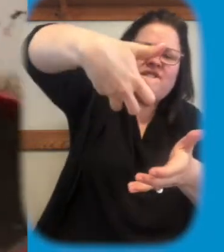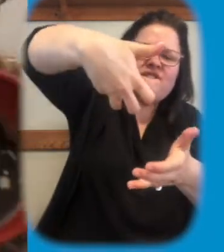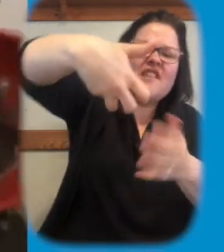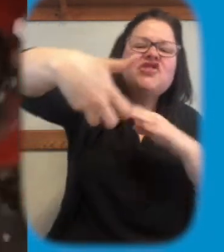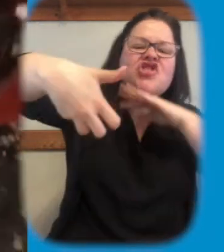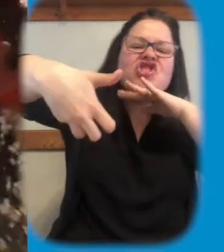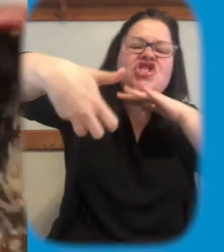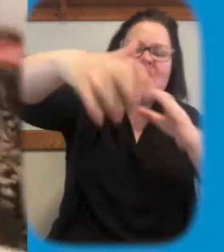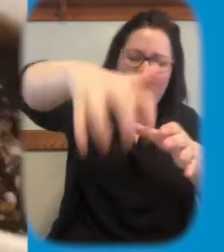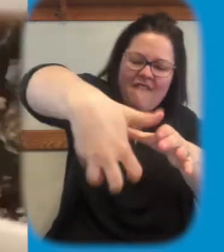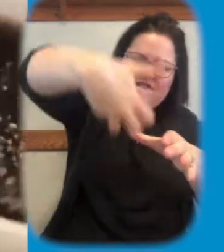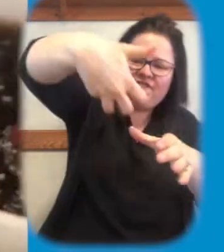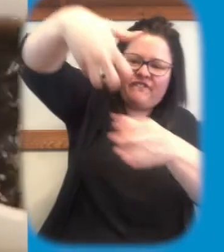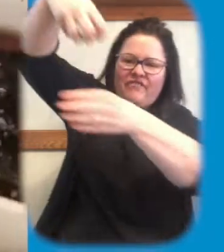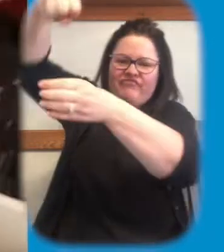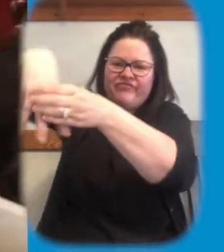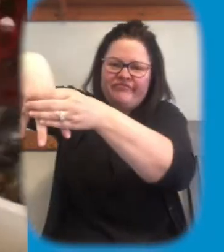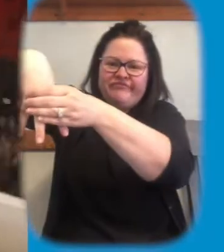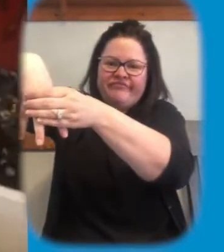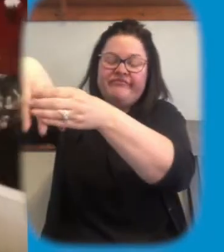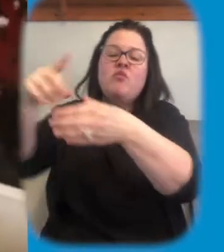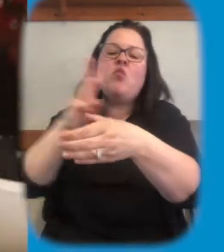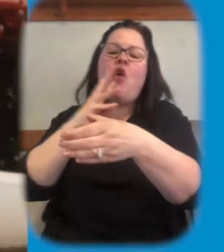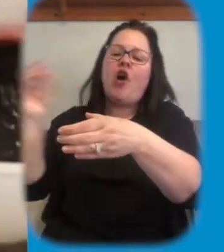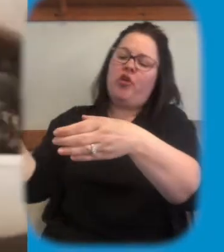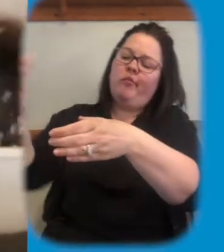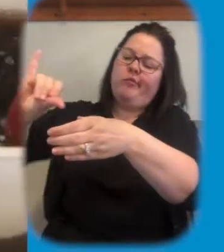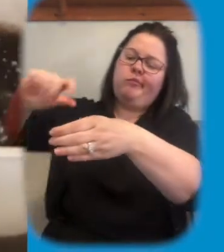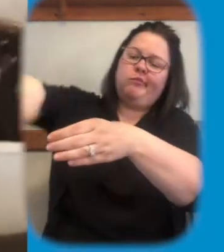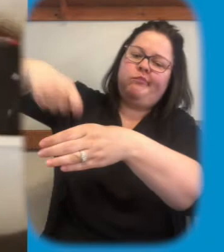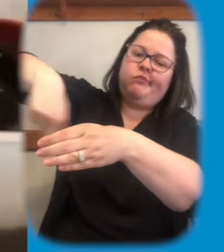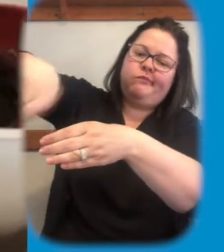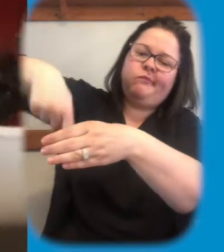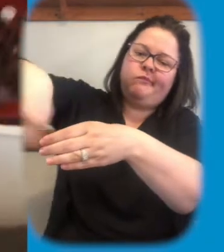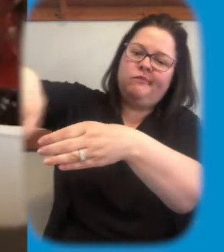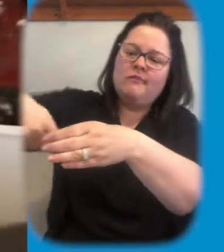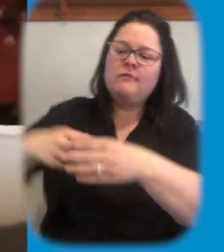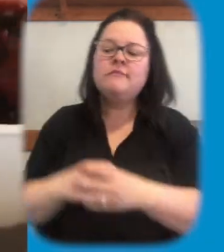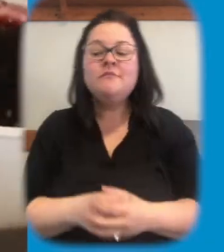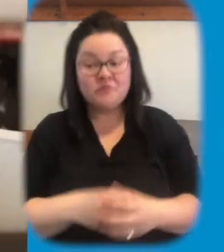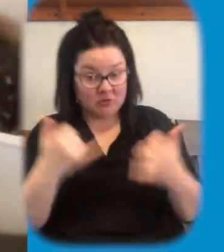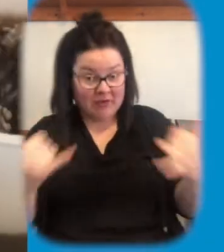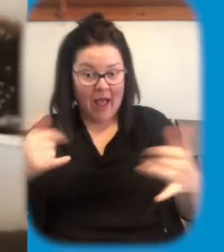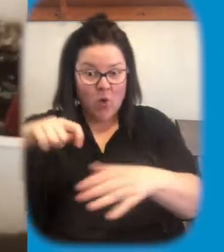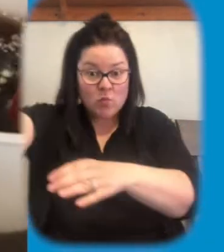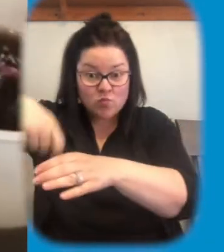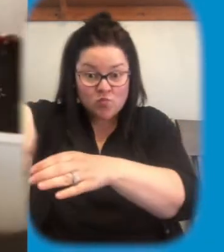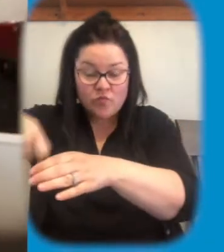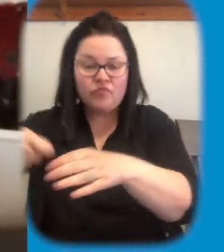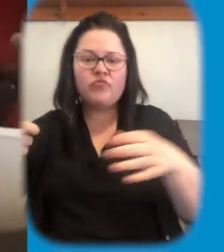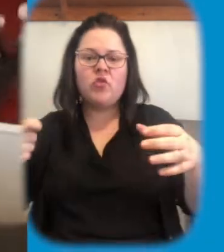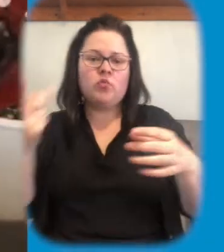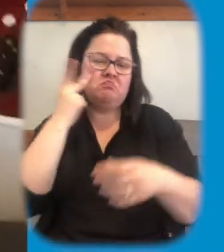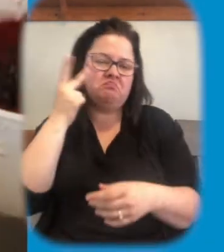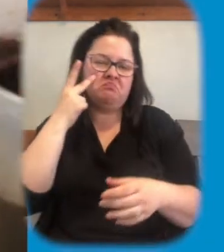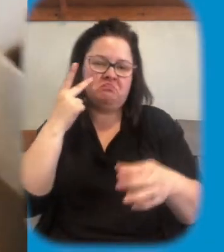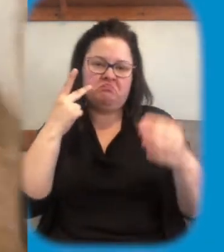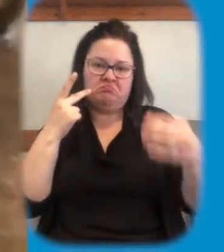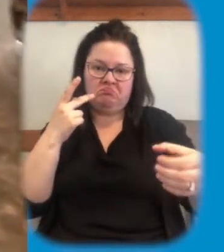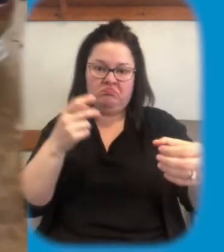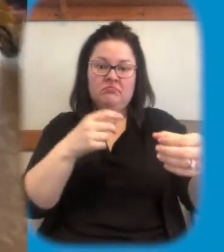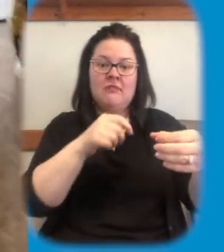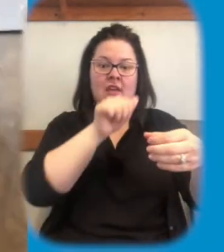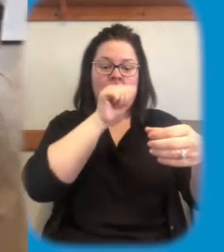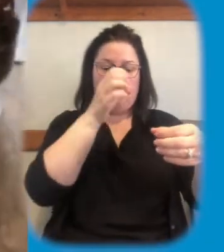right. That's Look at that. easy. Really dirty water. So we're going to take this and put it through the filters and see if it can come out